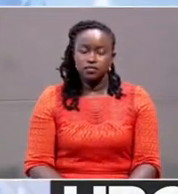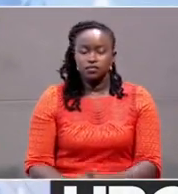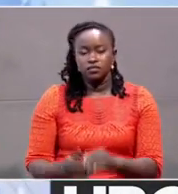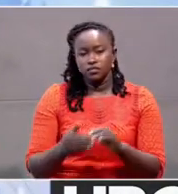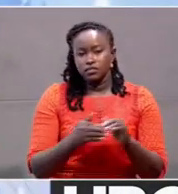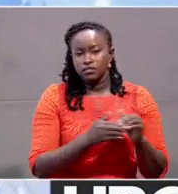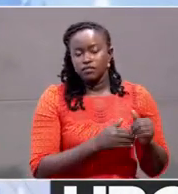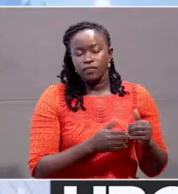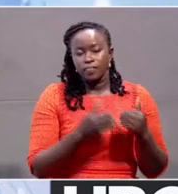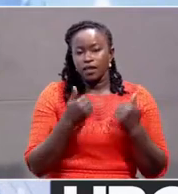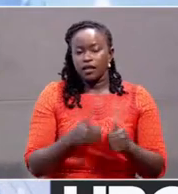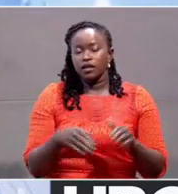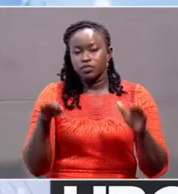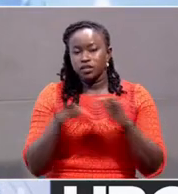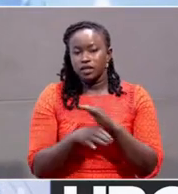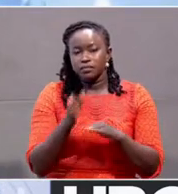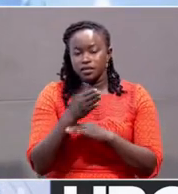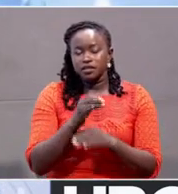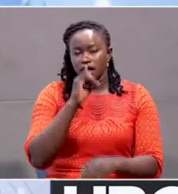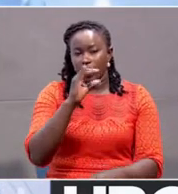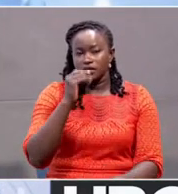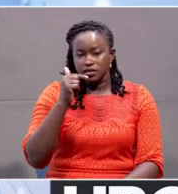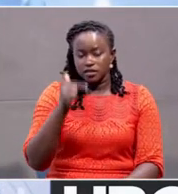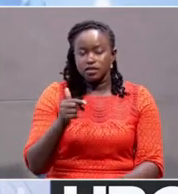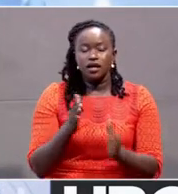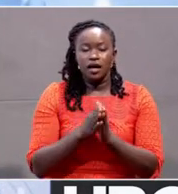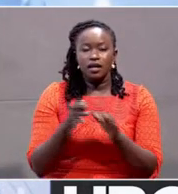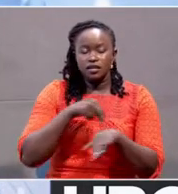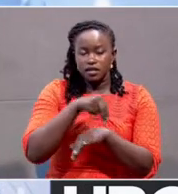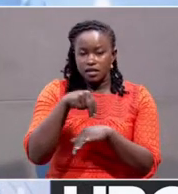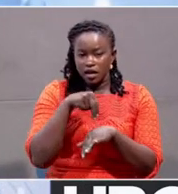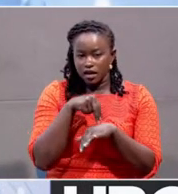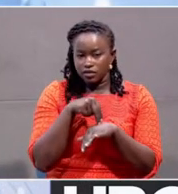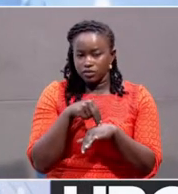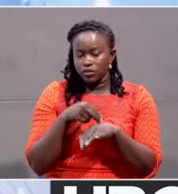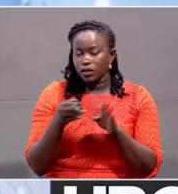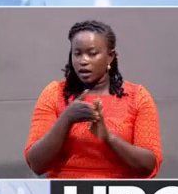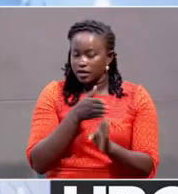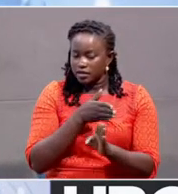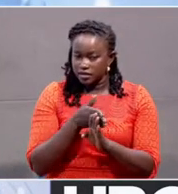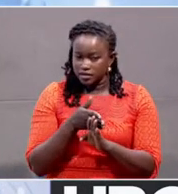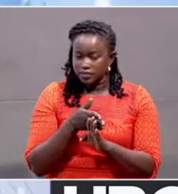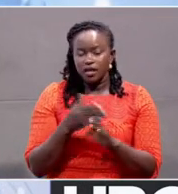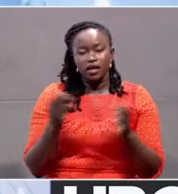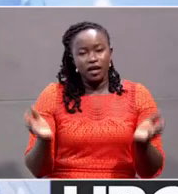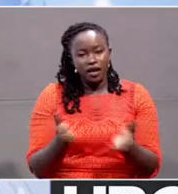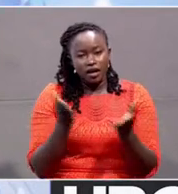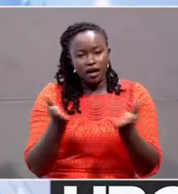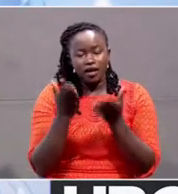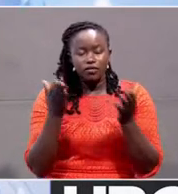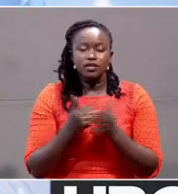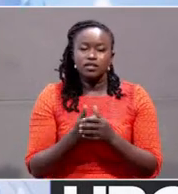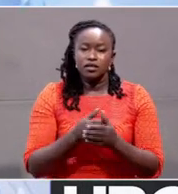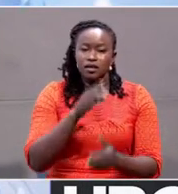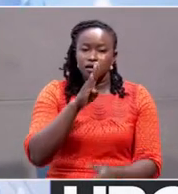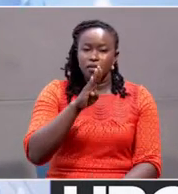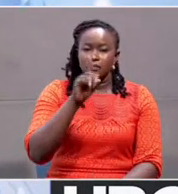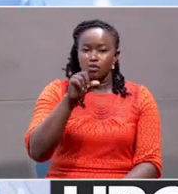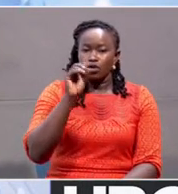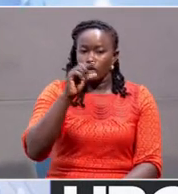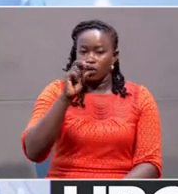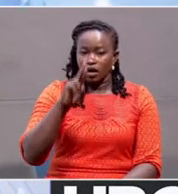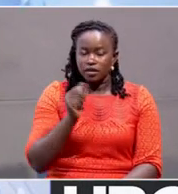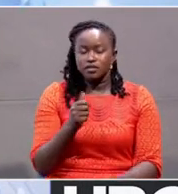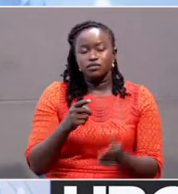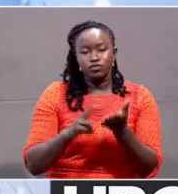Now, interestingly, the State Minister for ICT and National Guidance, Joyce Nabosa Sebugao, has encouraged bloggers to utilize social